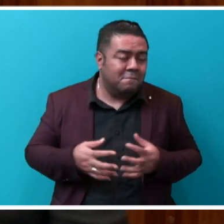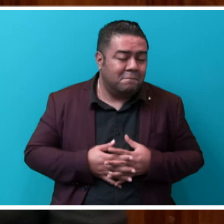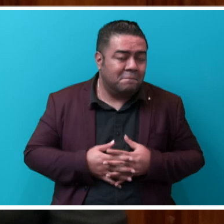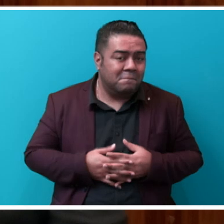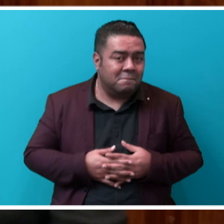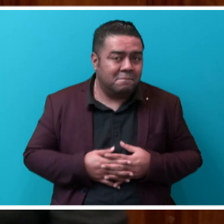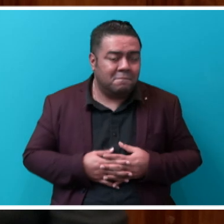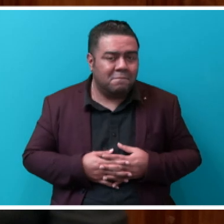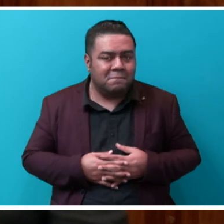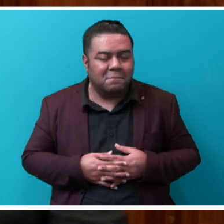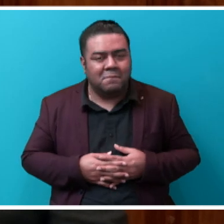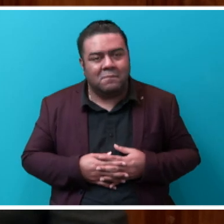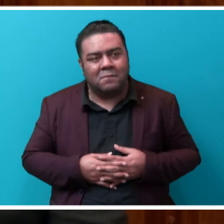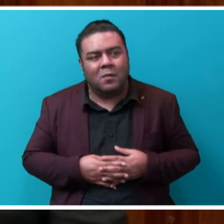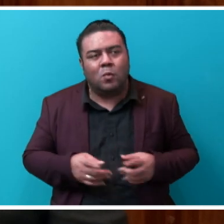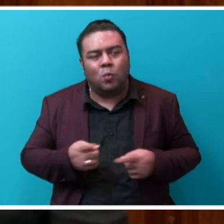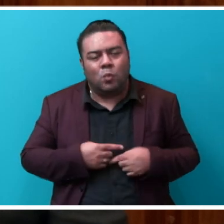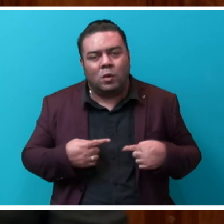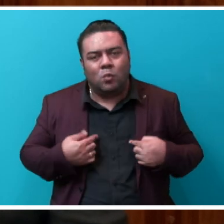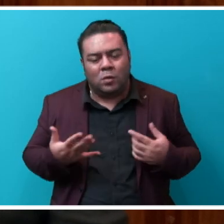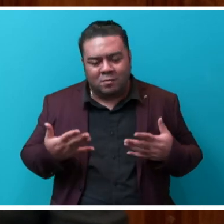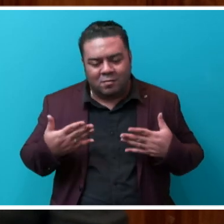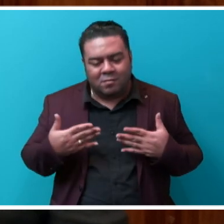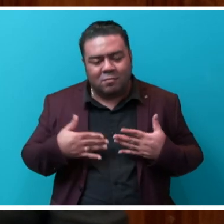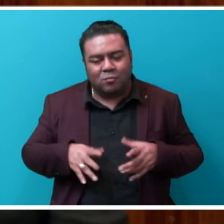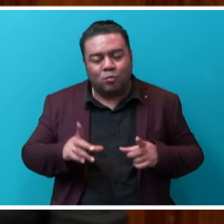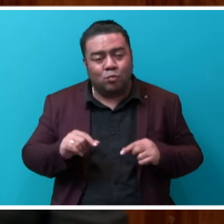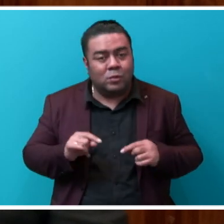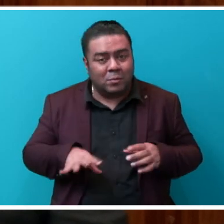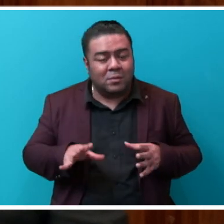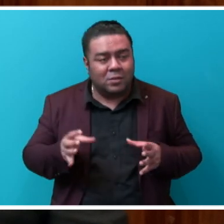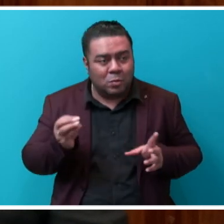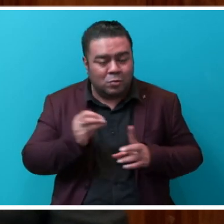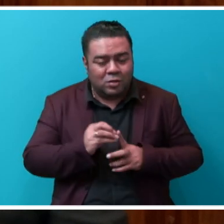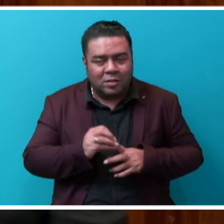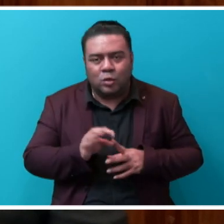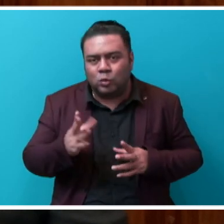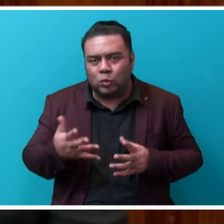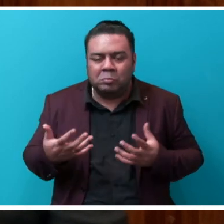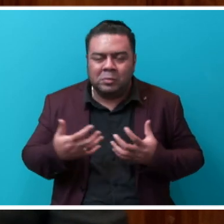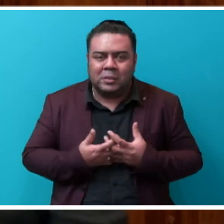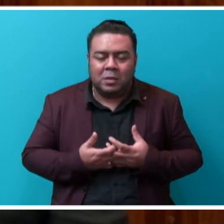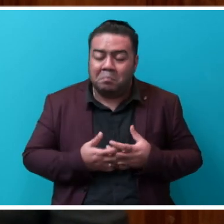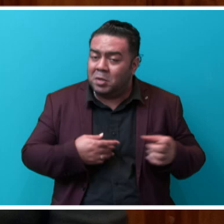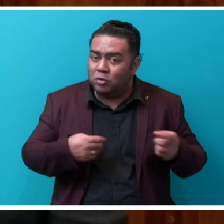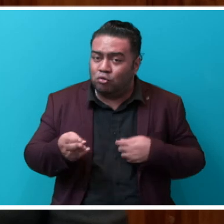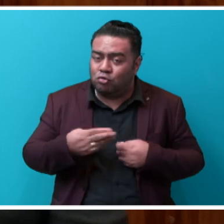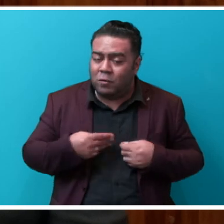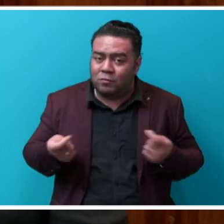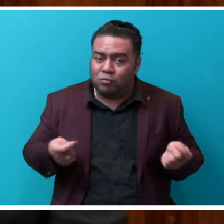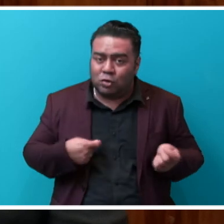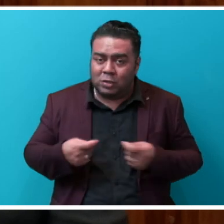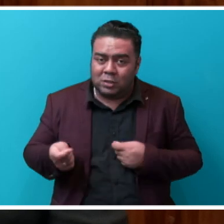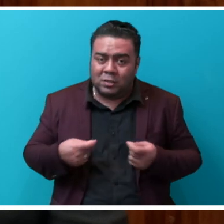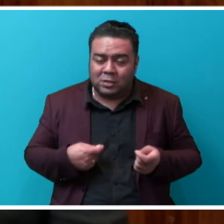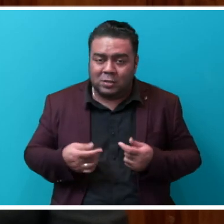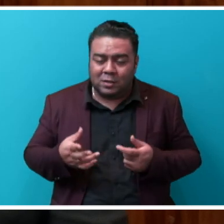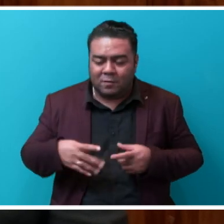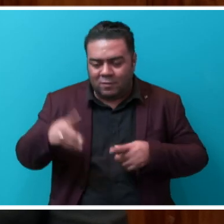Speaker, we will tailor some of these incentives to the diaspora. The Ministry of Trade is currently designing